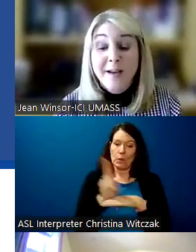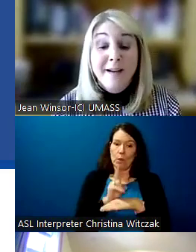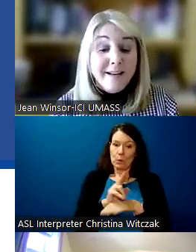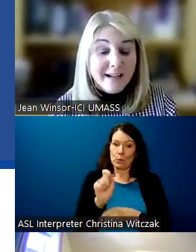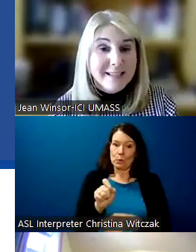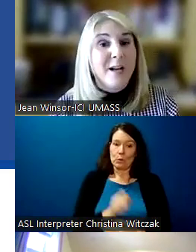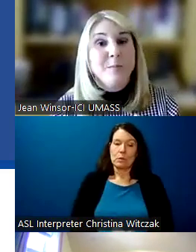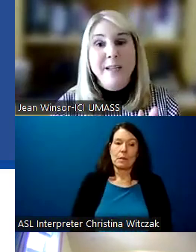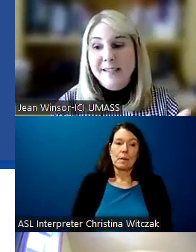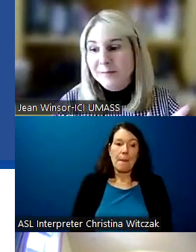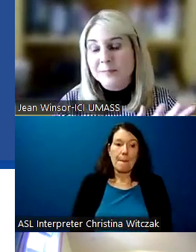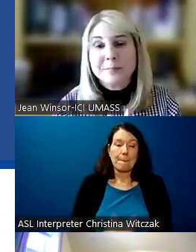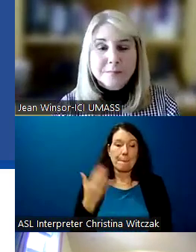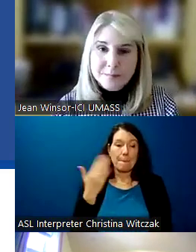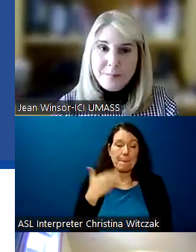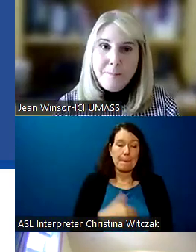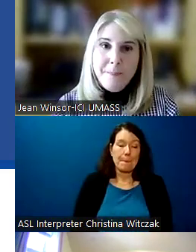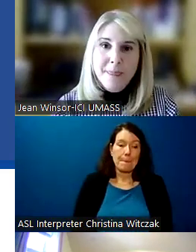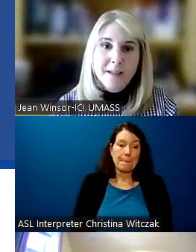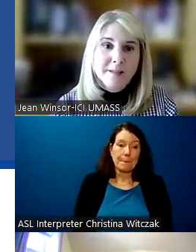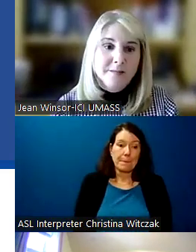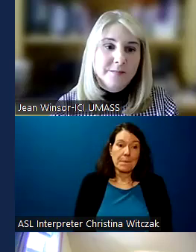So next slide, please.